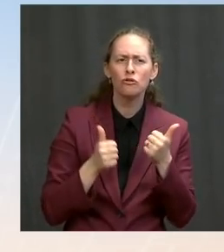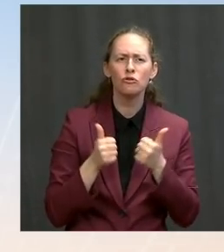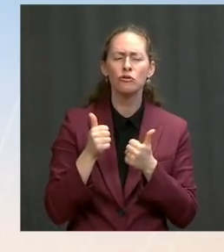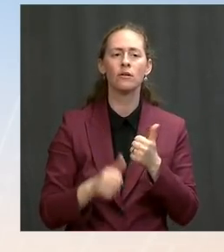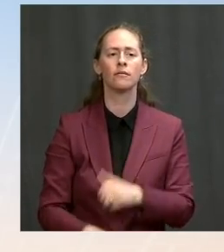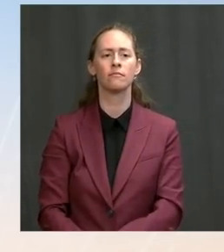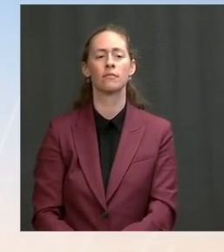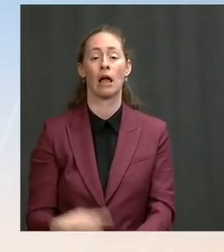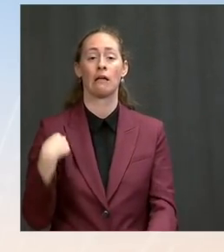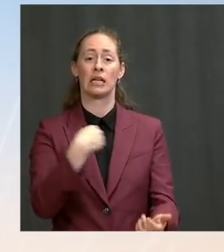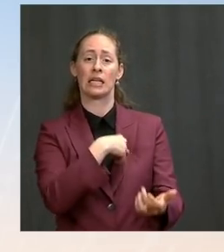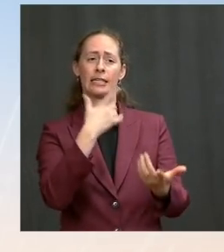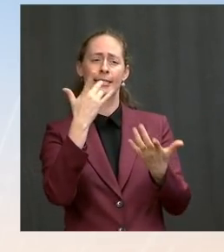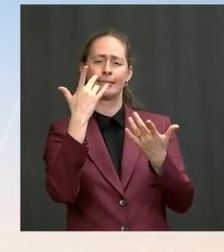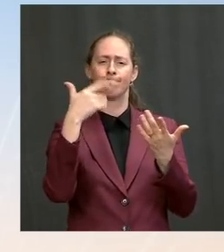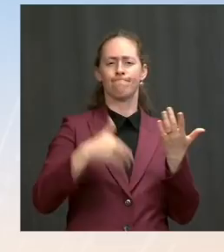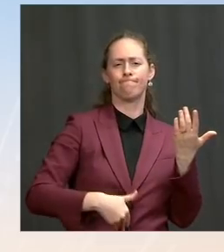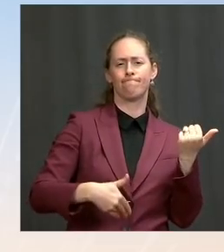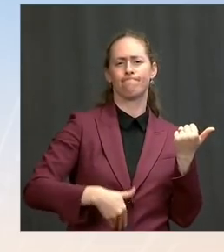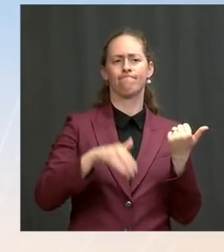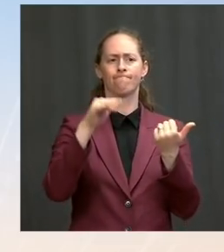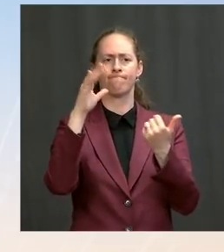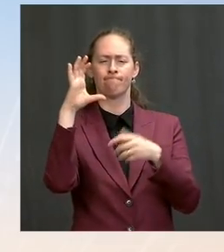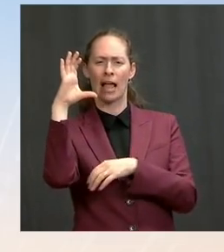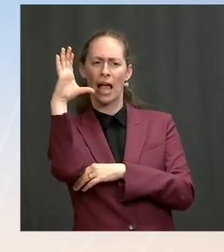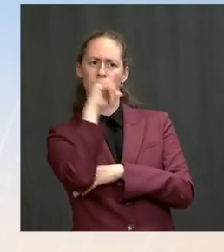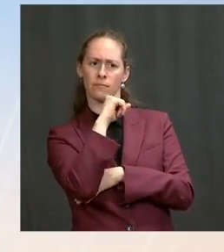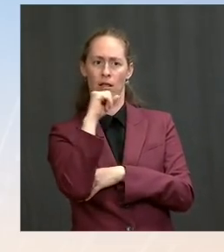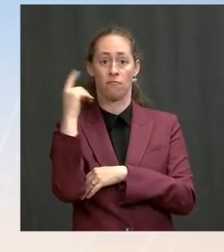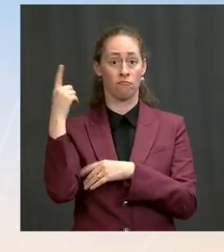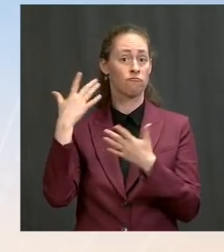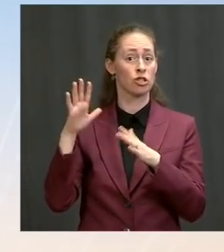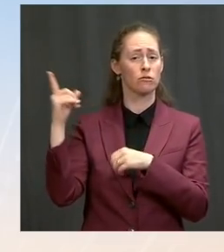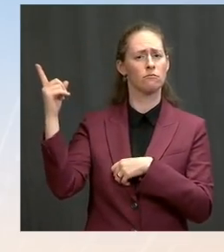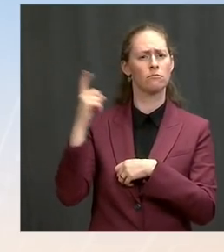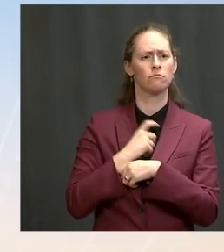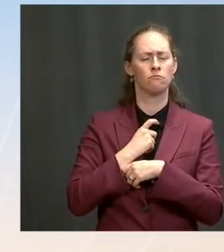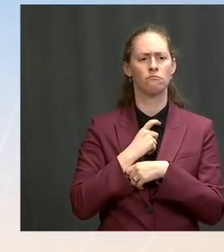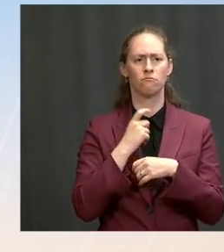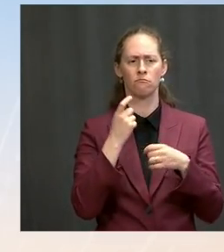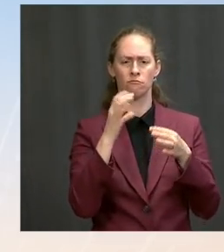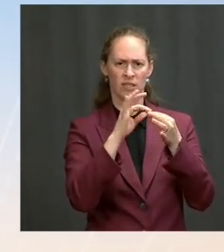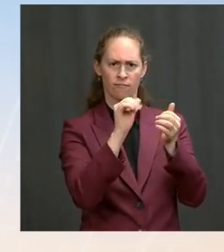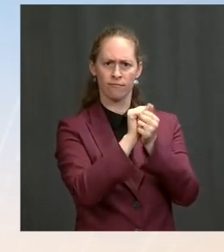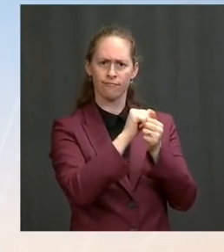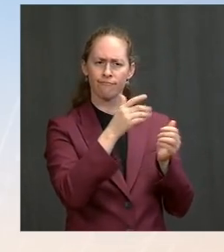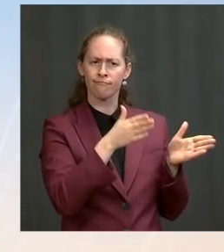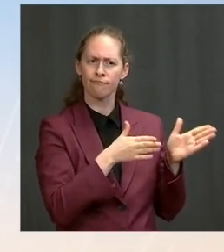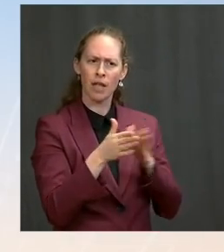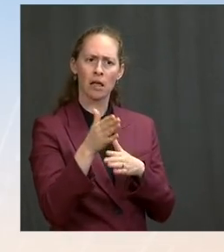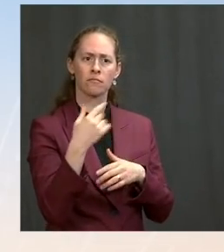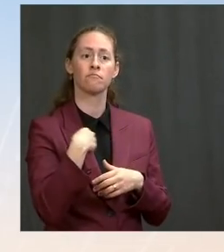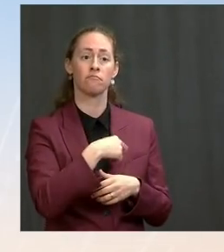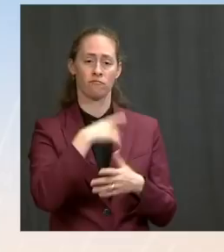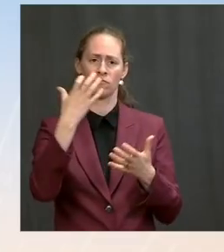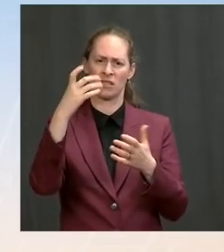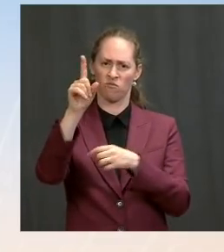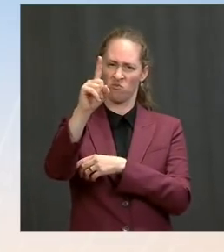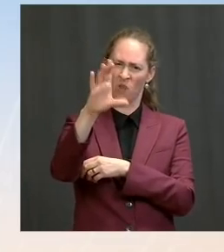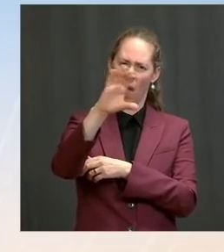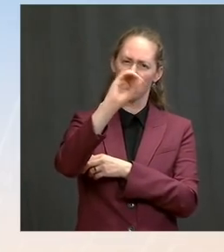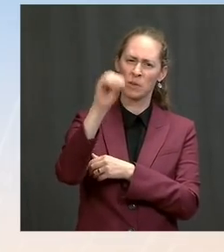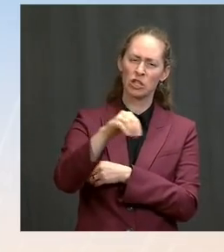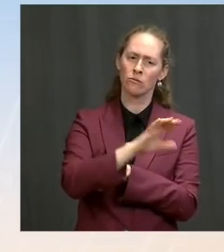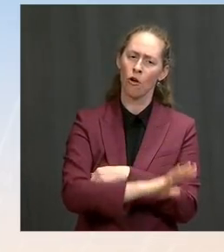with the ask that the president has in this infrastructure plan, that we can replace 100% of the lead pipes. Obviously, when